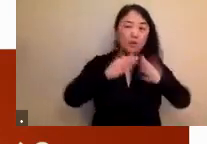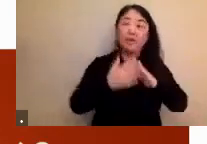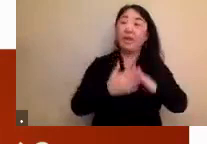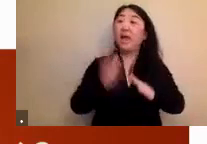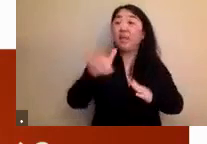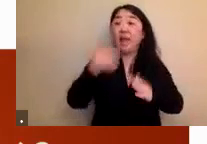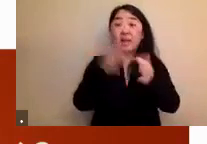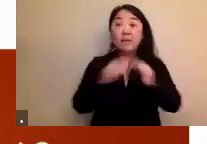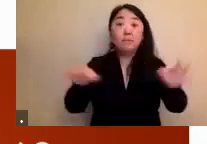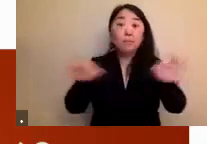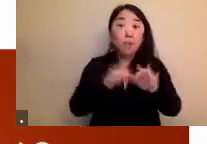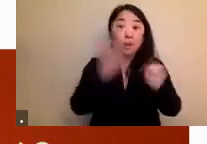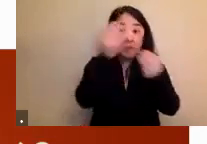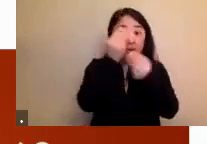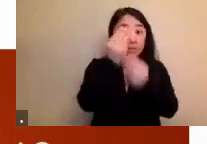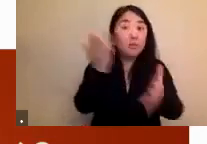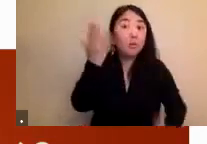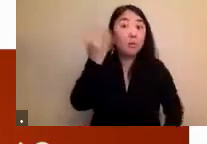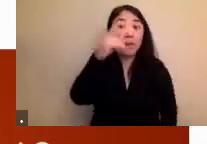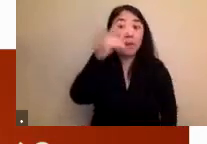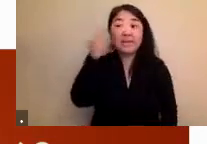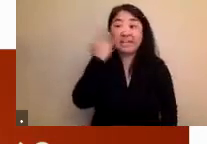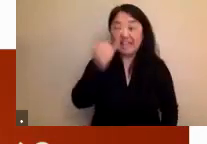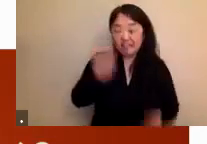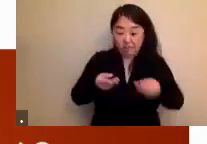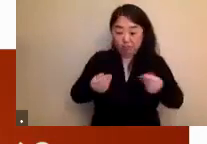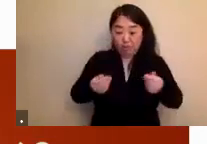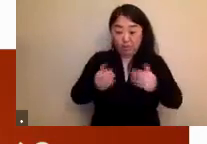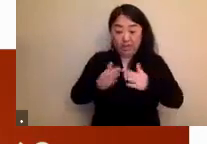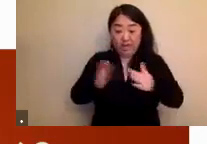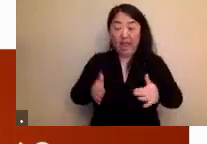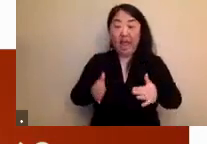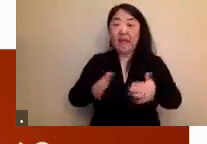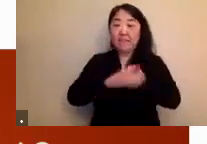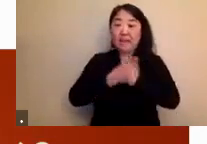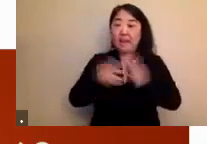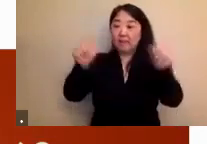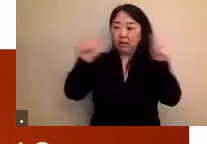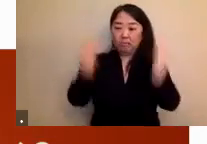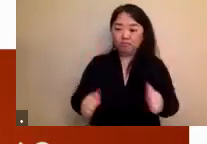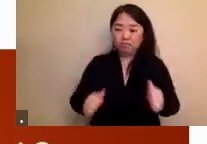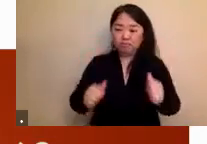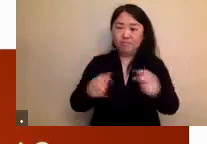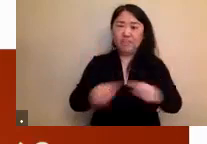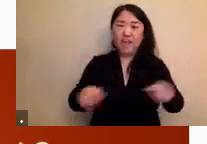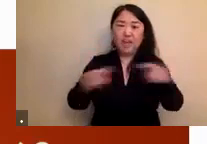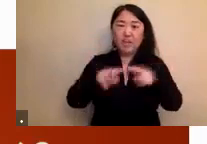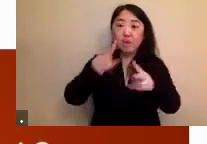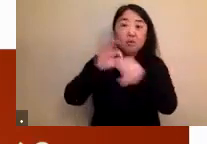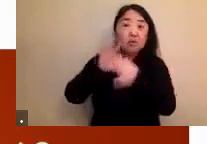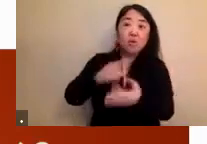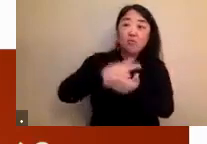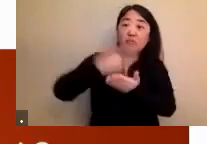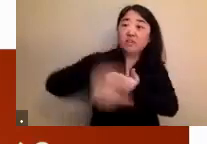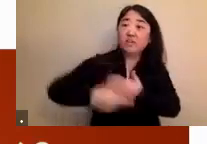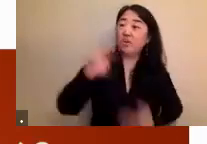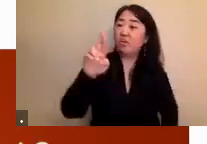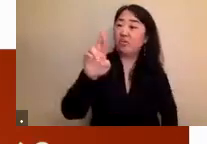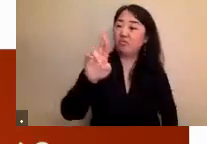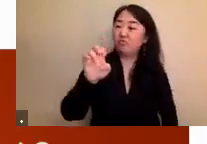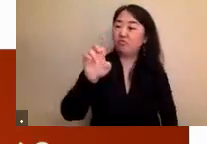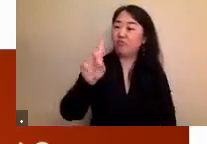important is because if the properties are devalued as a result of redlining, it was an